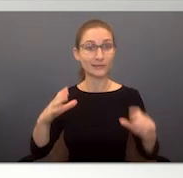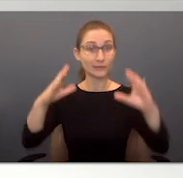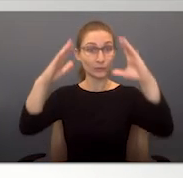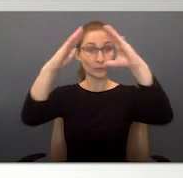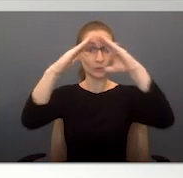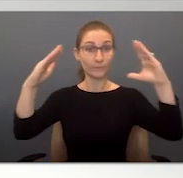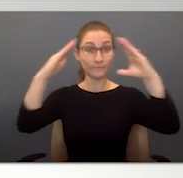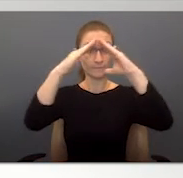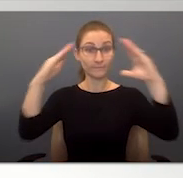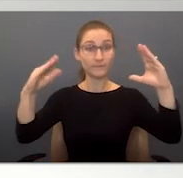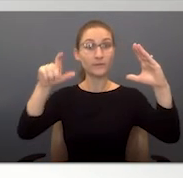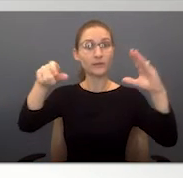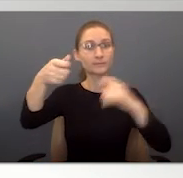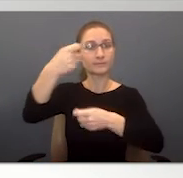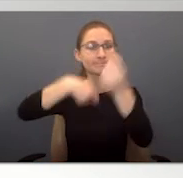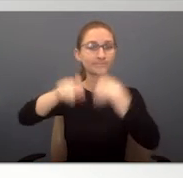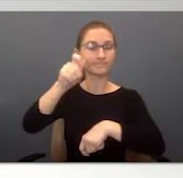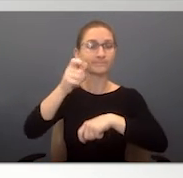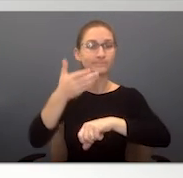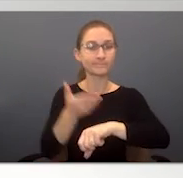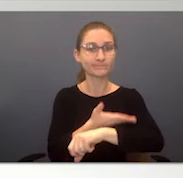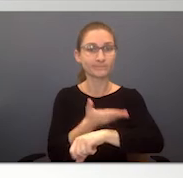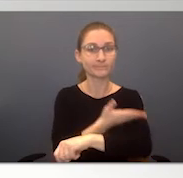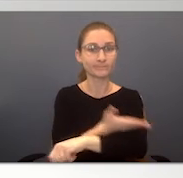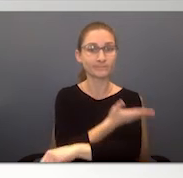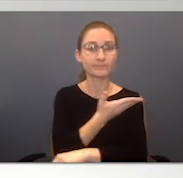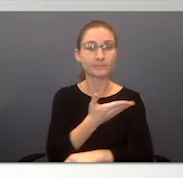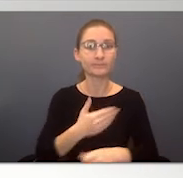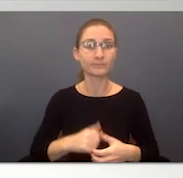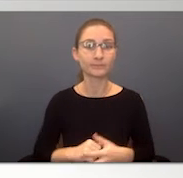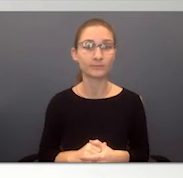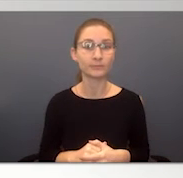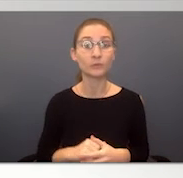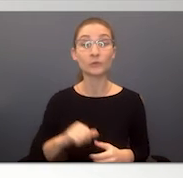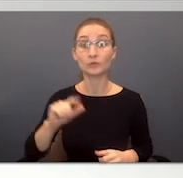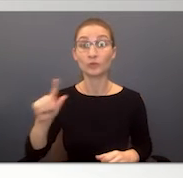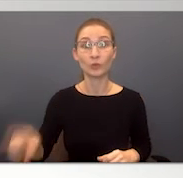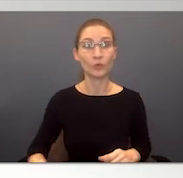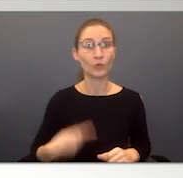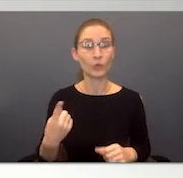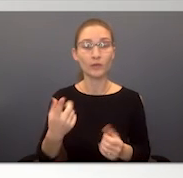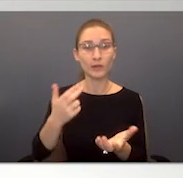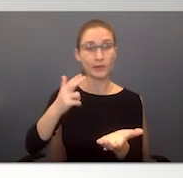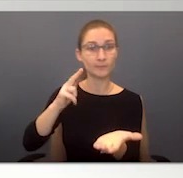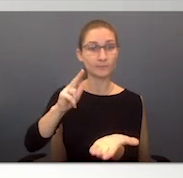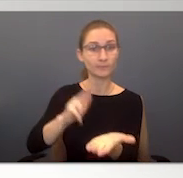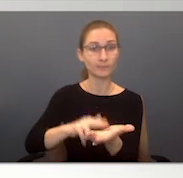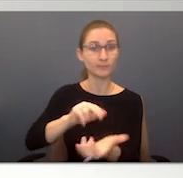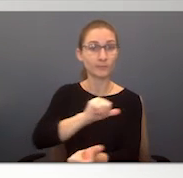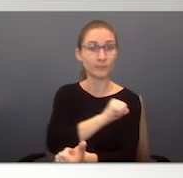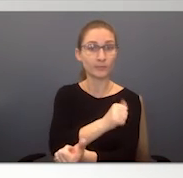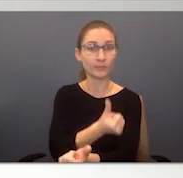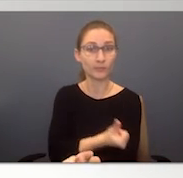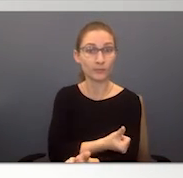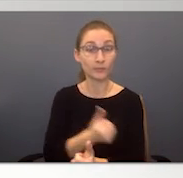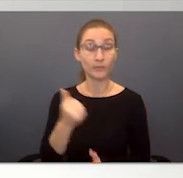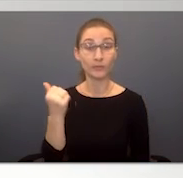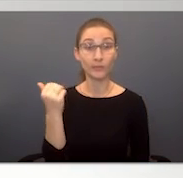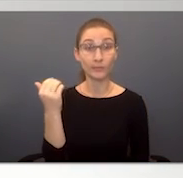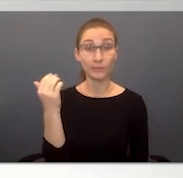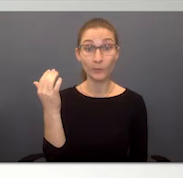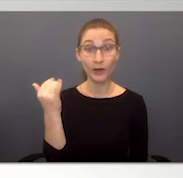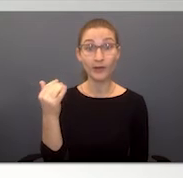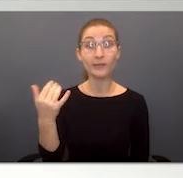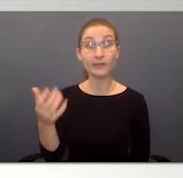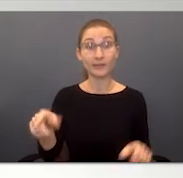you can really get into some troubles having assignment of benefits and liens and nasty things put on your house